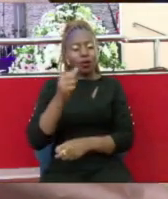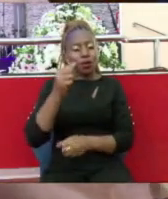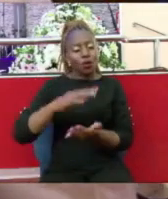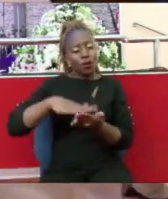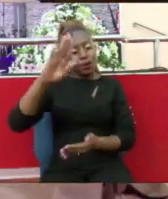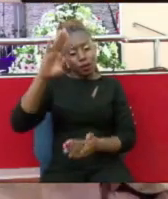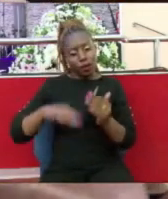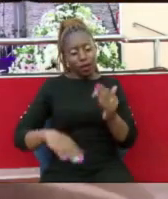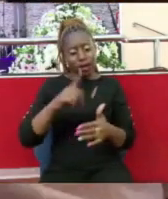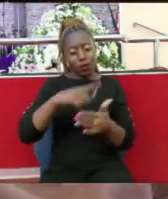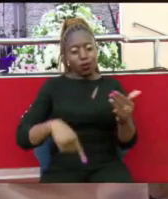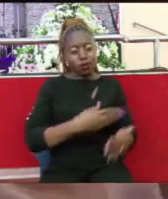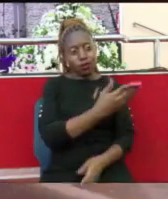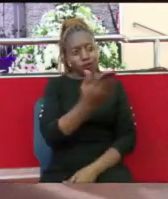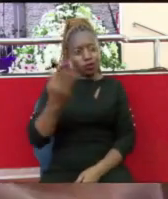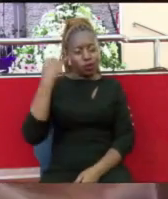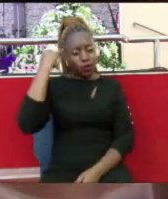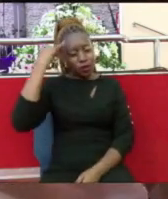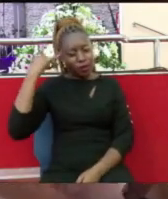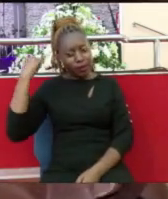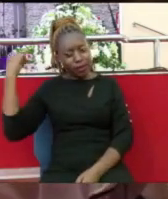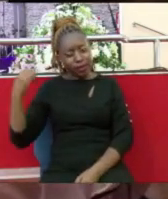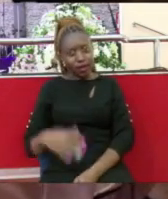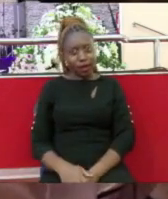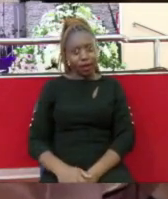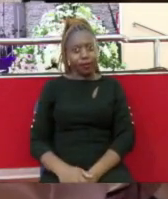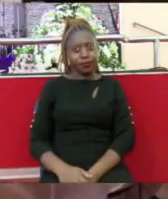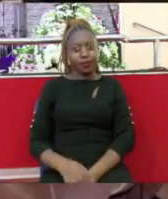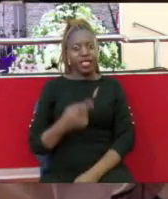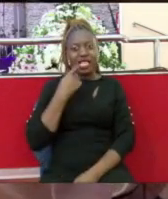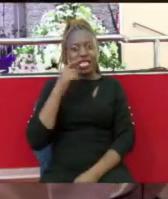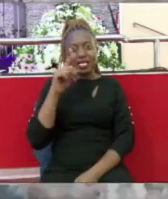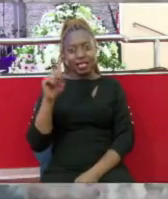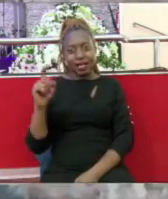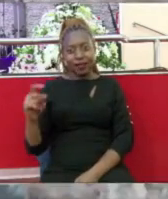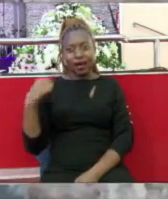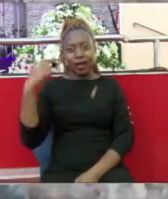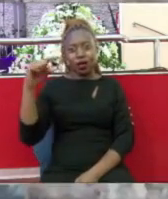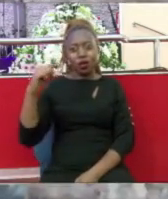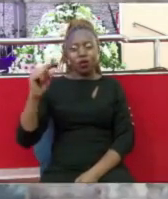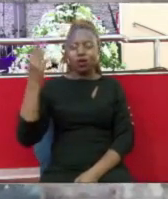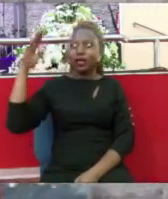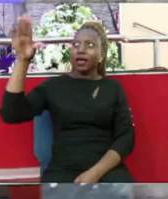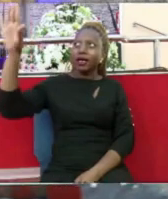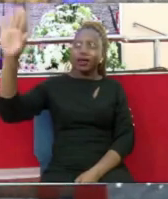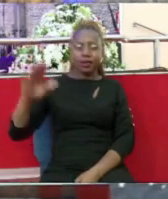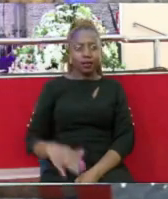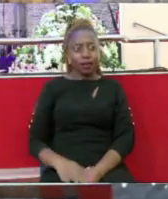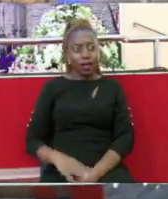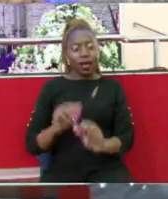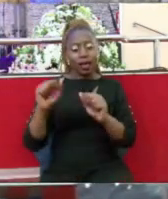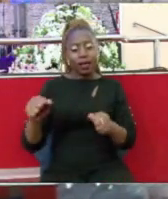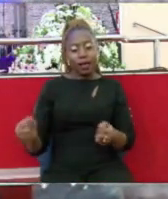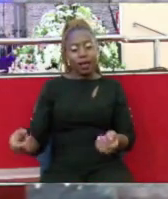or think. Silver and gold belongs to our God. He is a God who can multiply the little